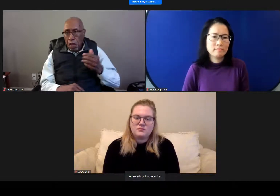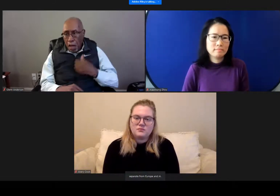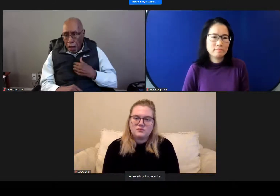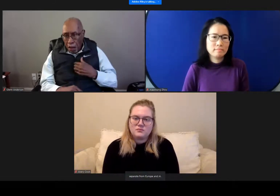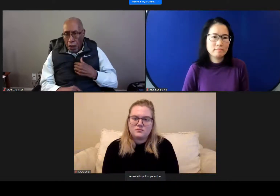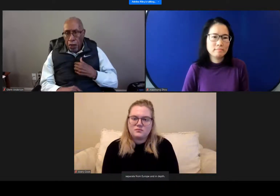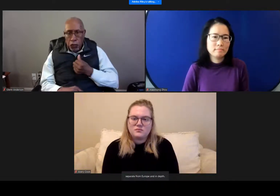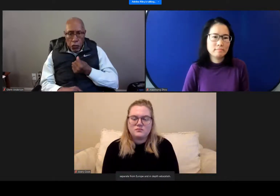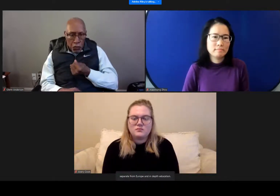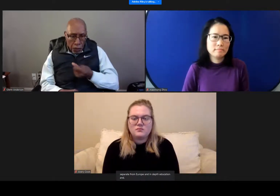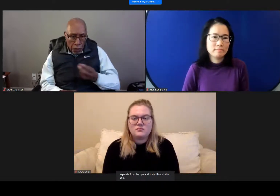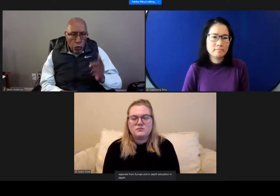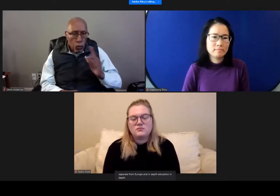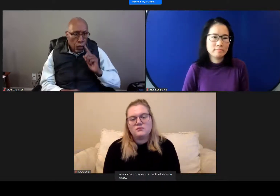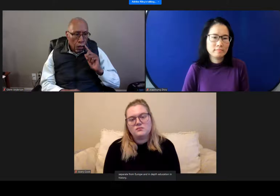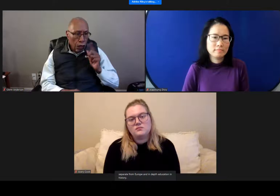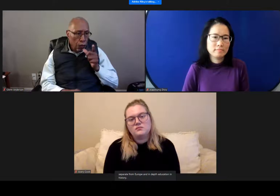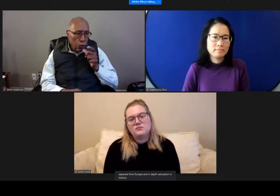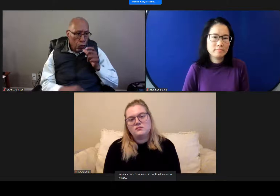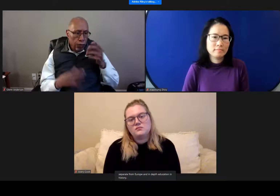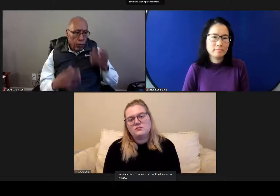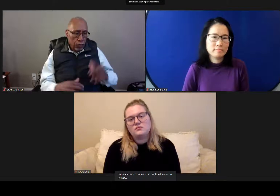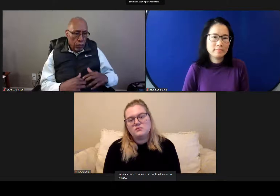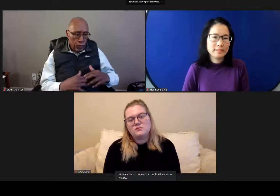in deaf education and deaf history,